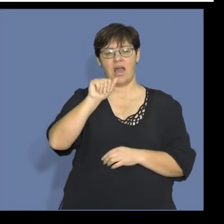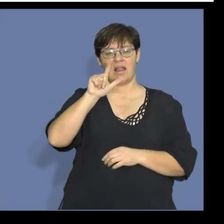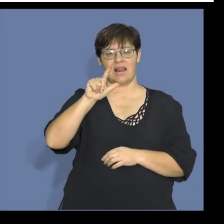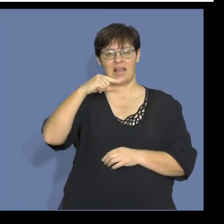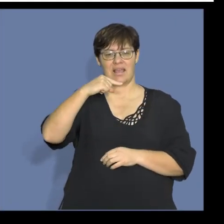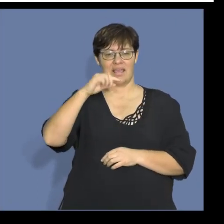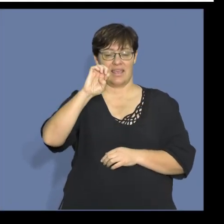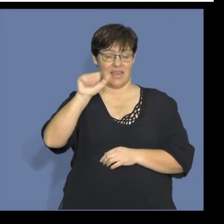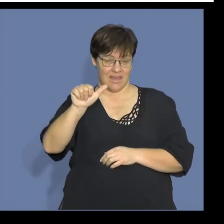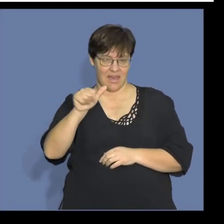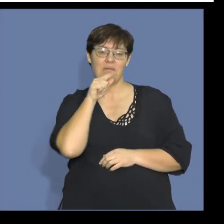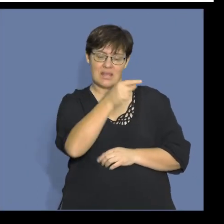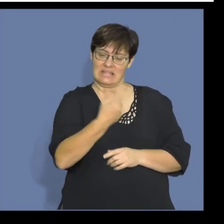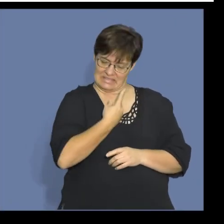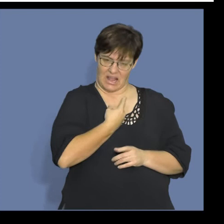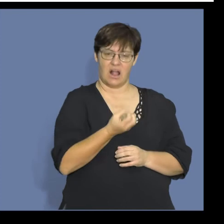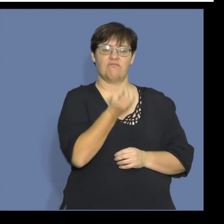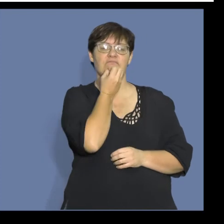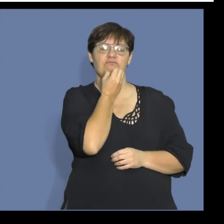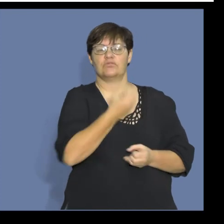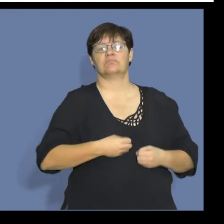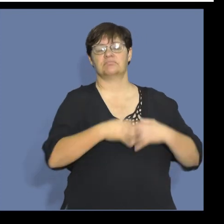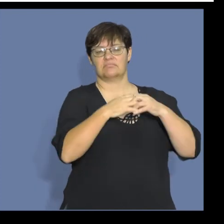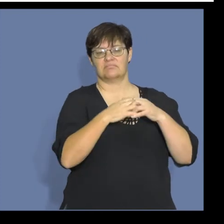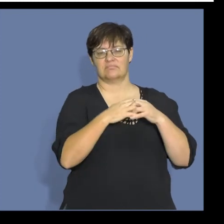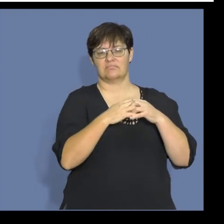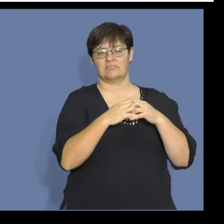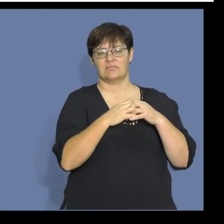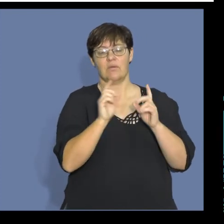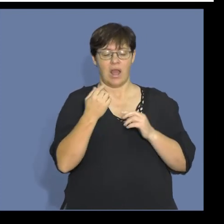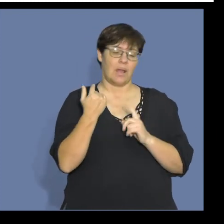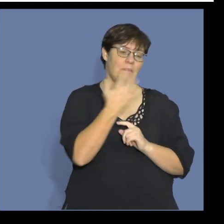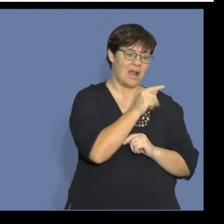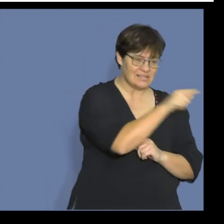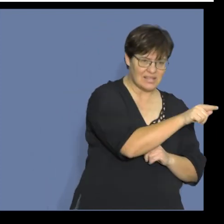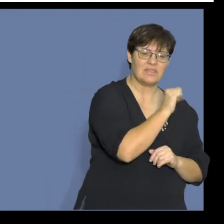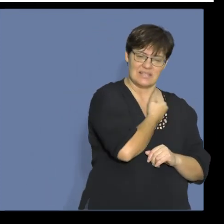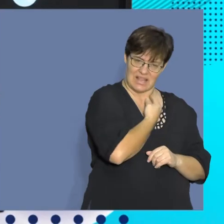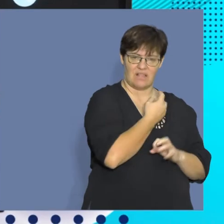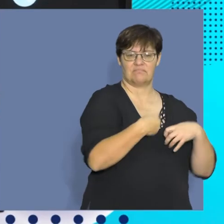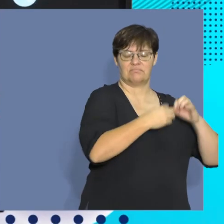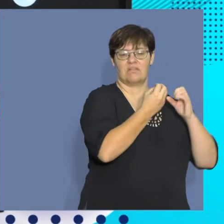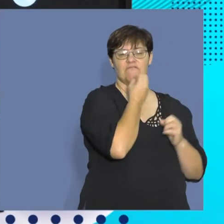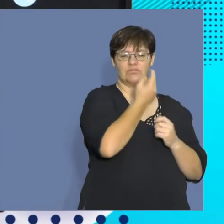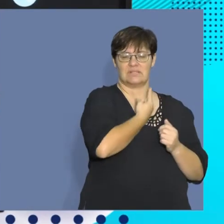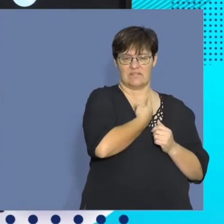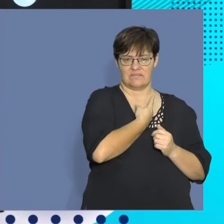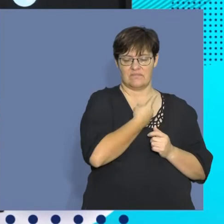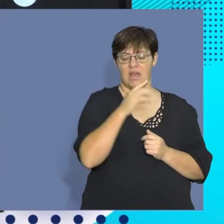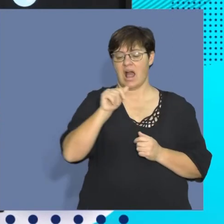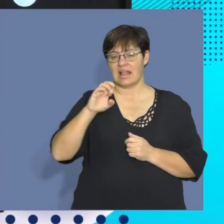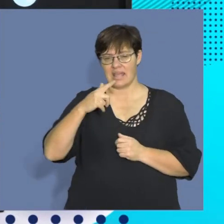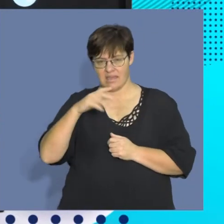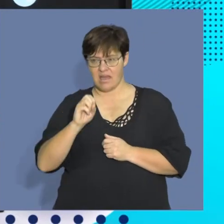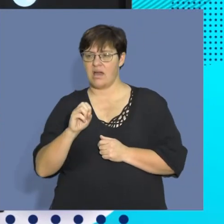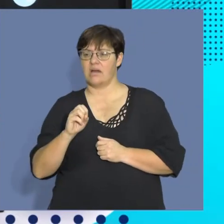have algae that is able to photosynthesize. In a terrestrial ecosystem, we have plants that are autotrophs. So